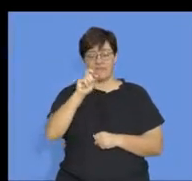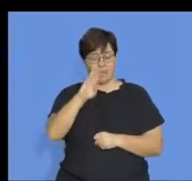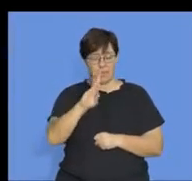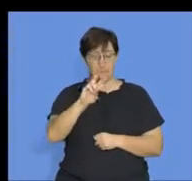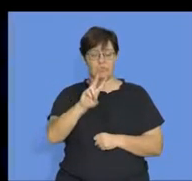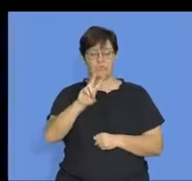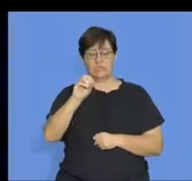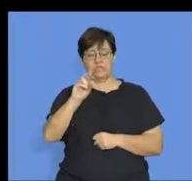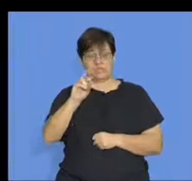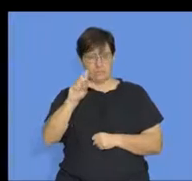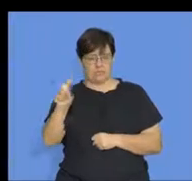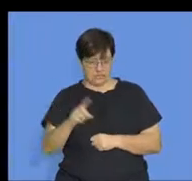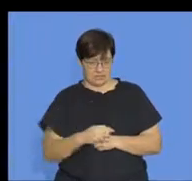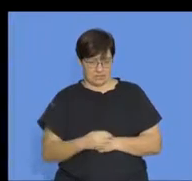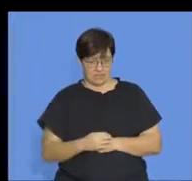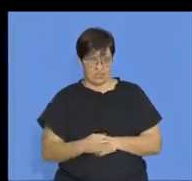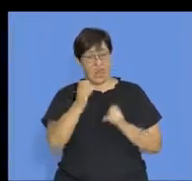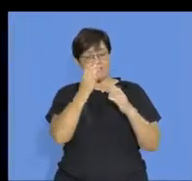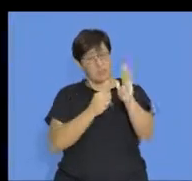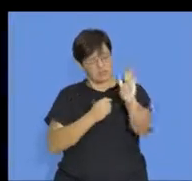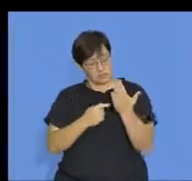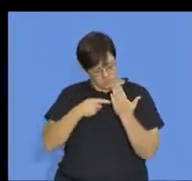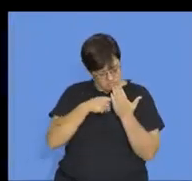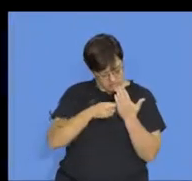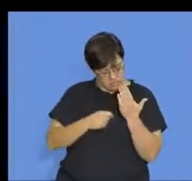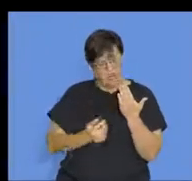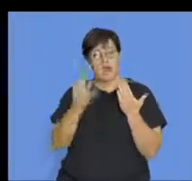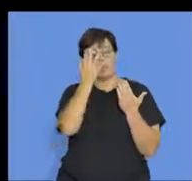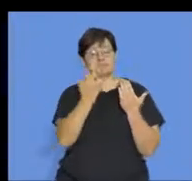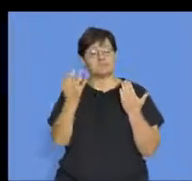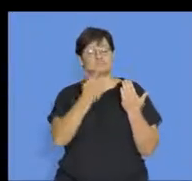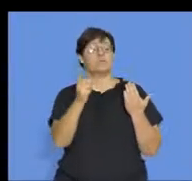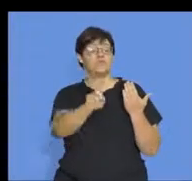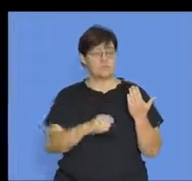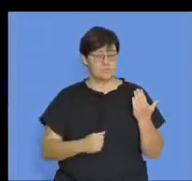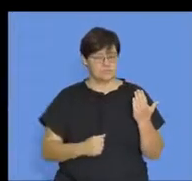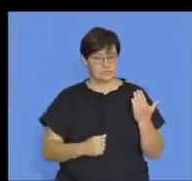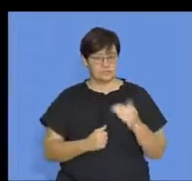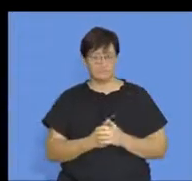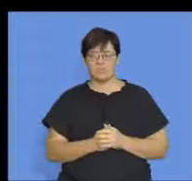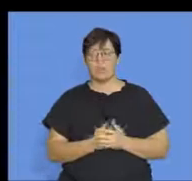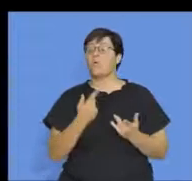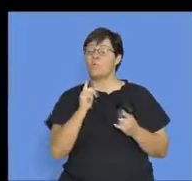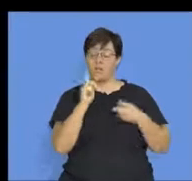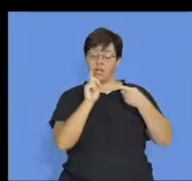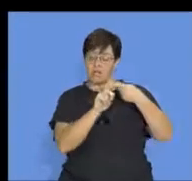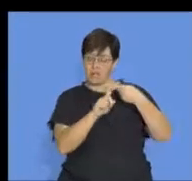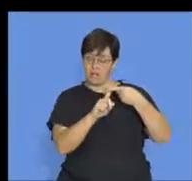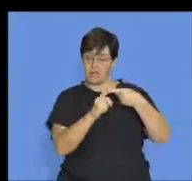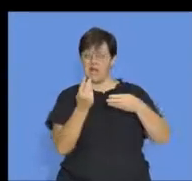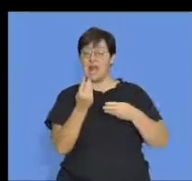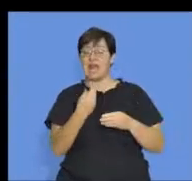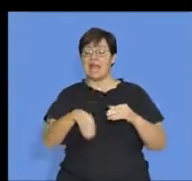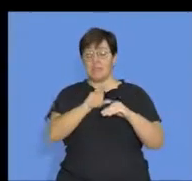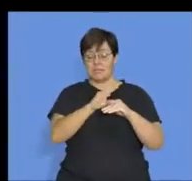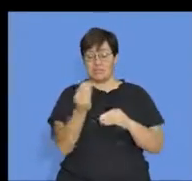2021. Use the information provided to calculate the following. So we're going to calculate interest on capital